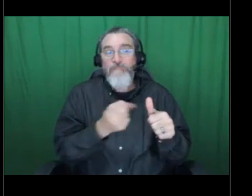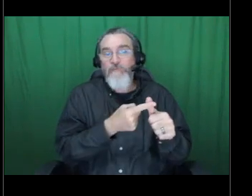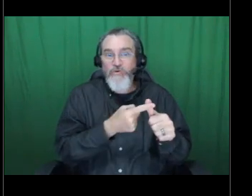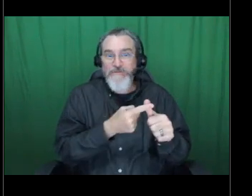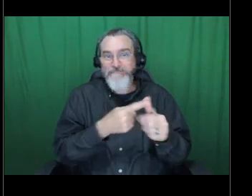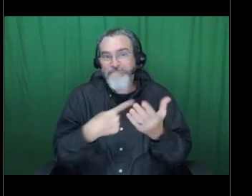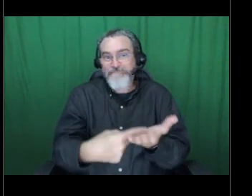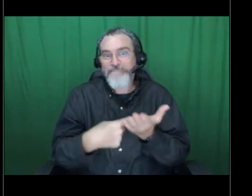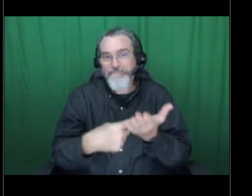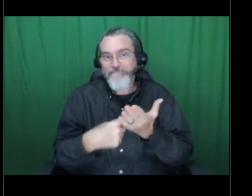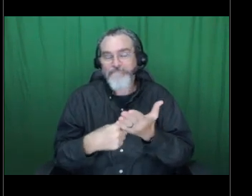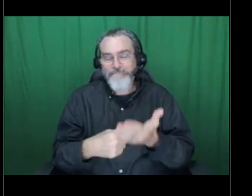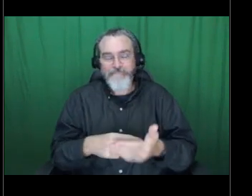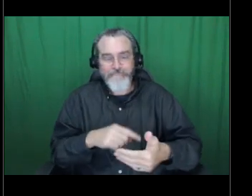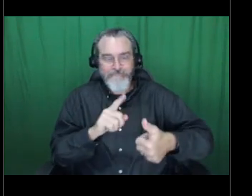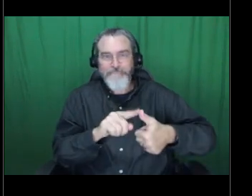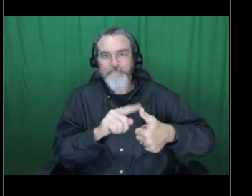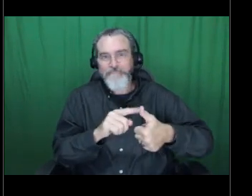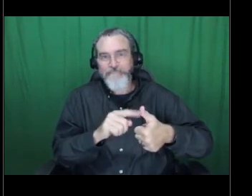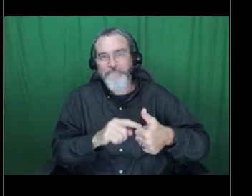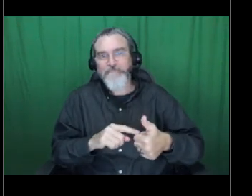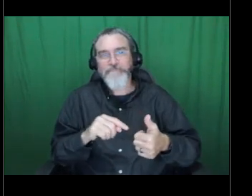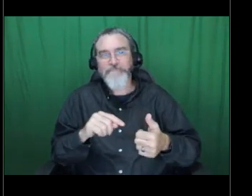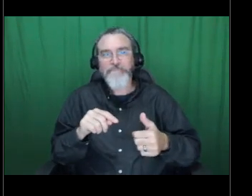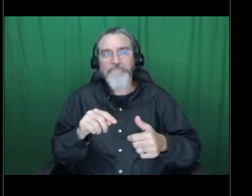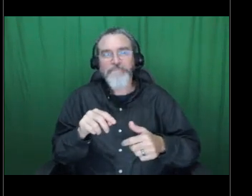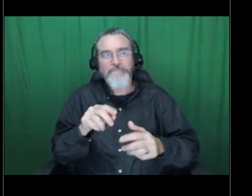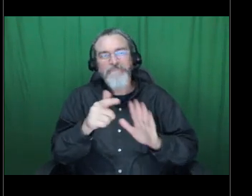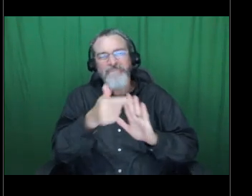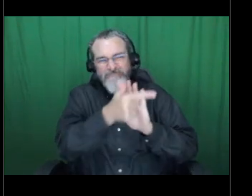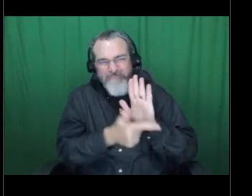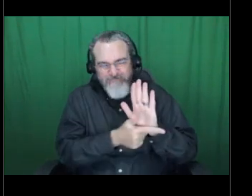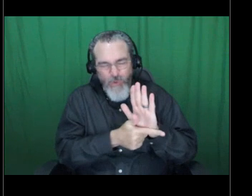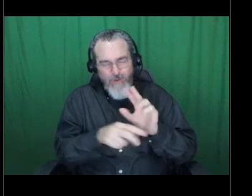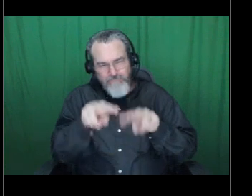Fair Housing Act overview.